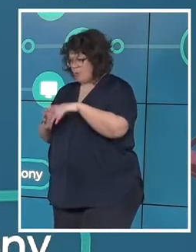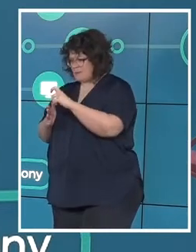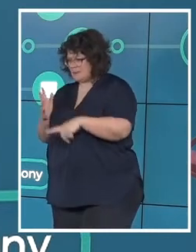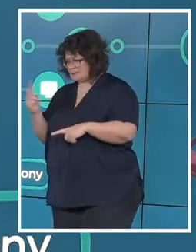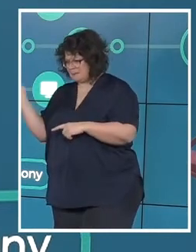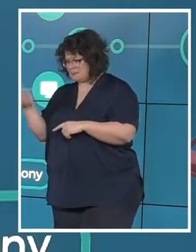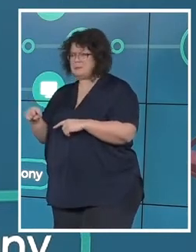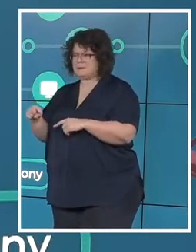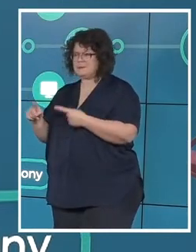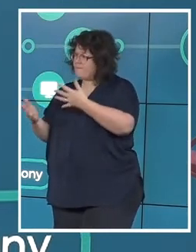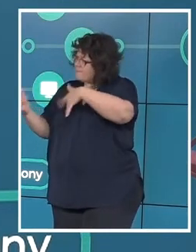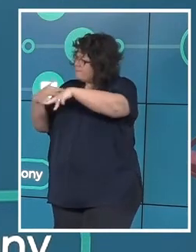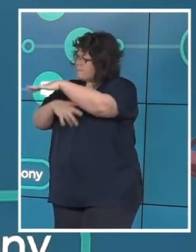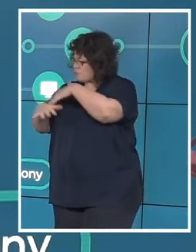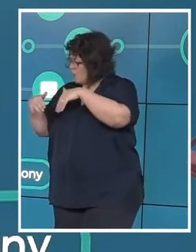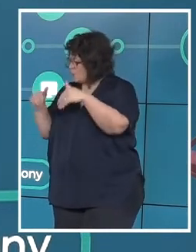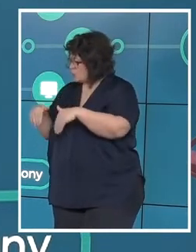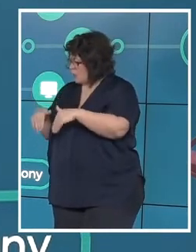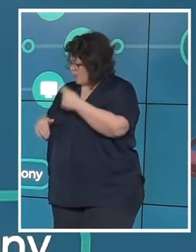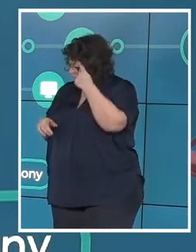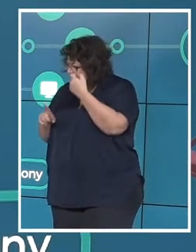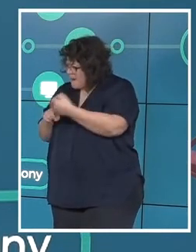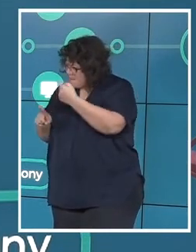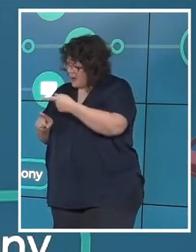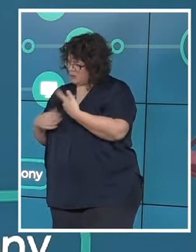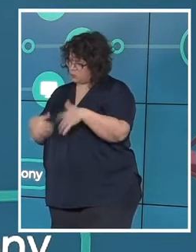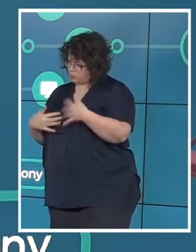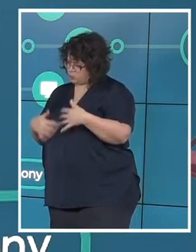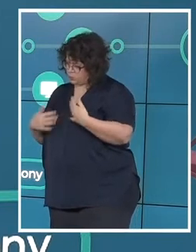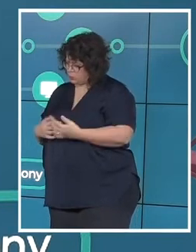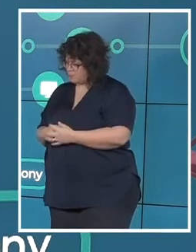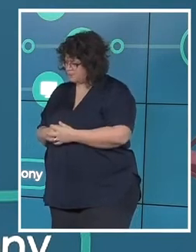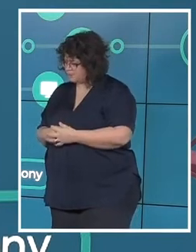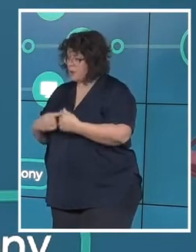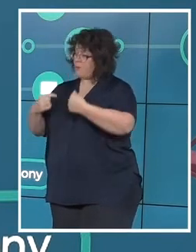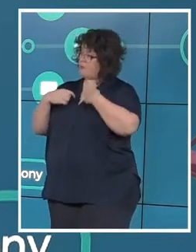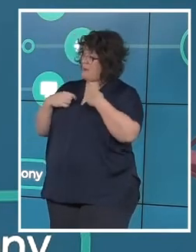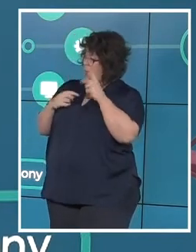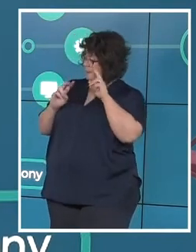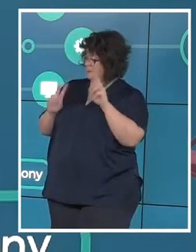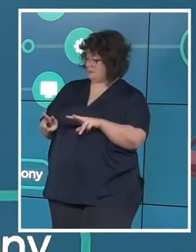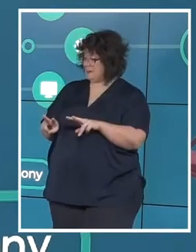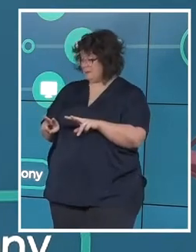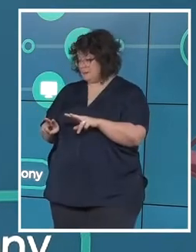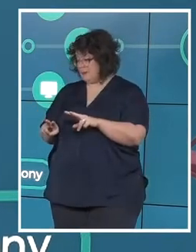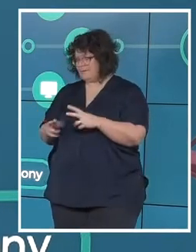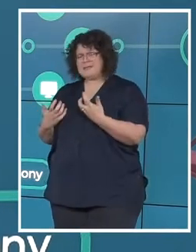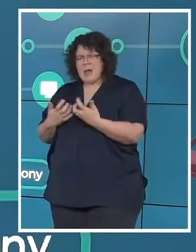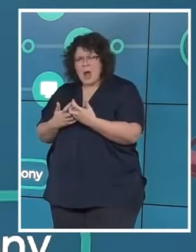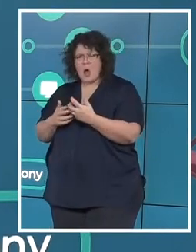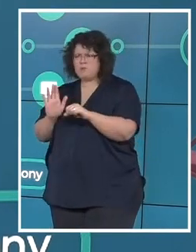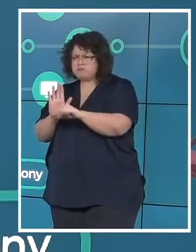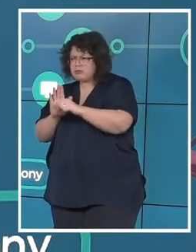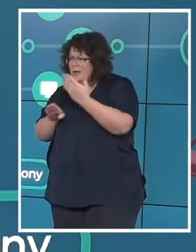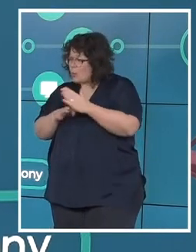I think from our perspective, it's really how do brands work together to ensure that we are delivering together a